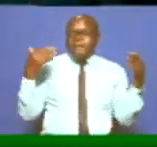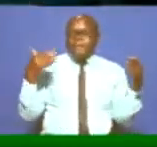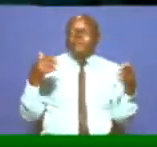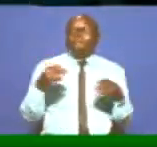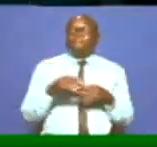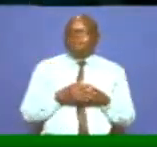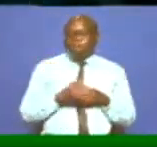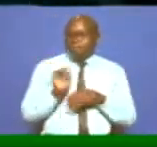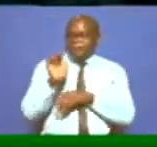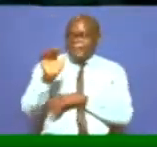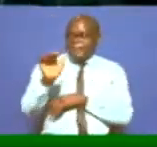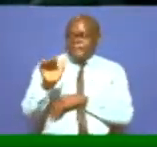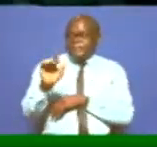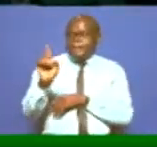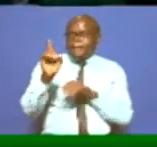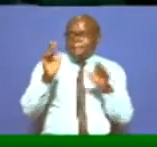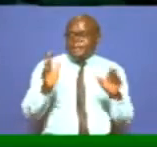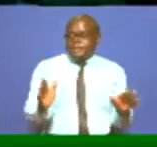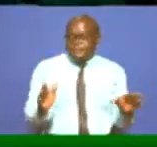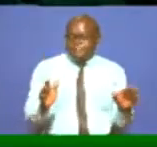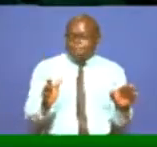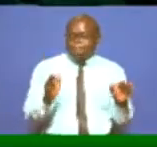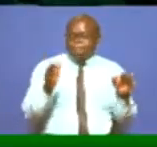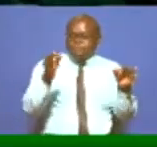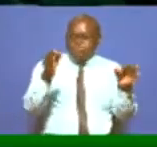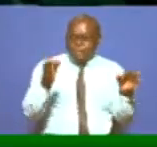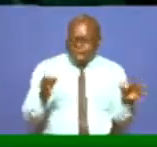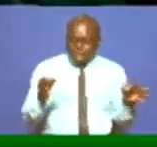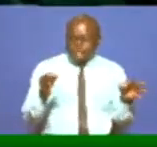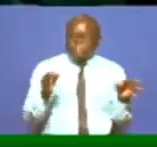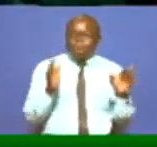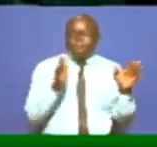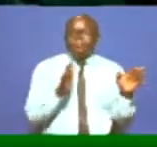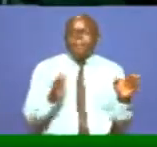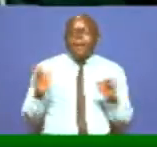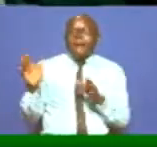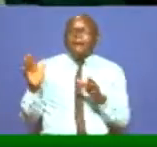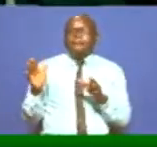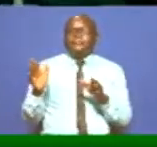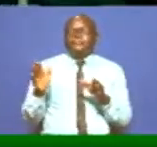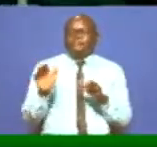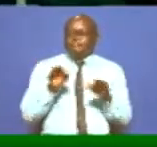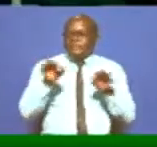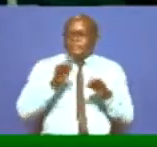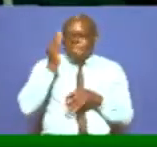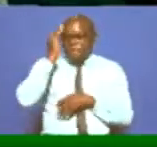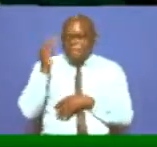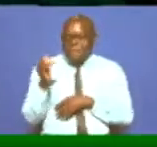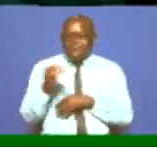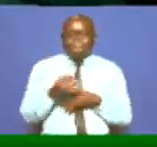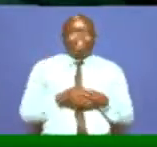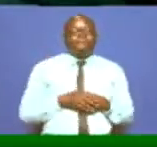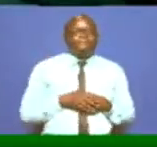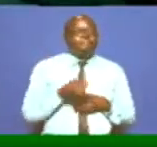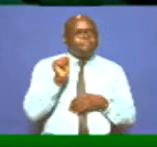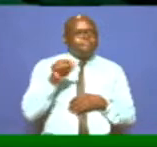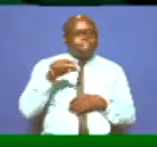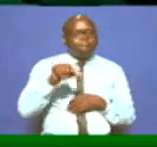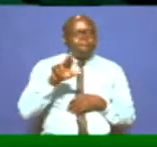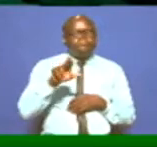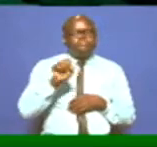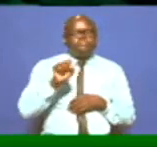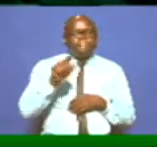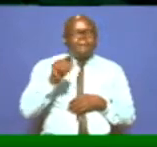be asking the Cabinet Secretary for Treasury and Matters Planning to explain why Mr. Augustine